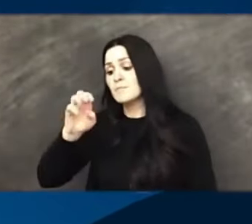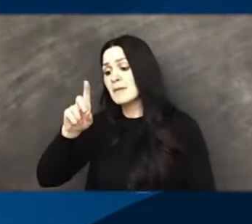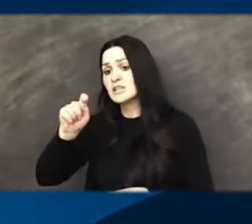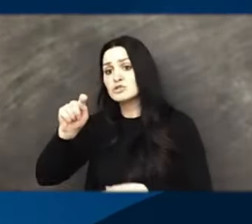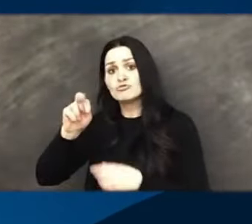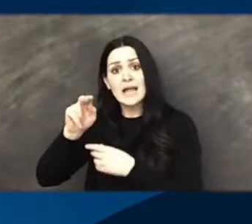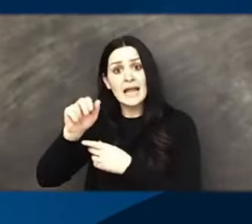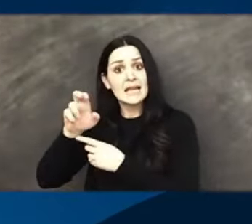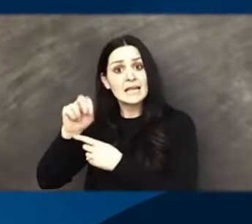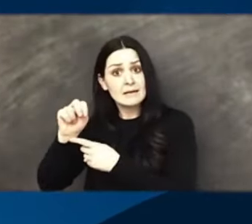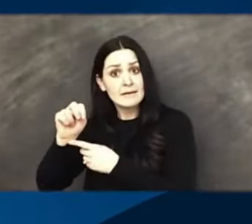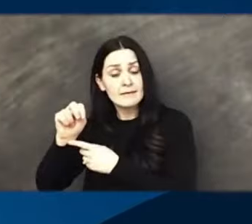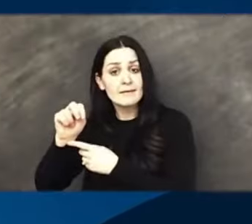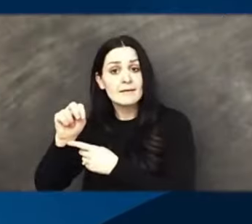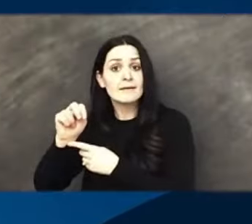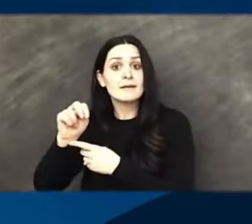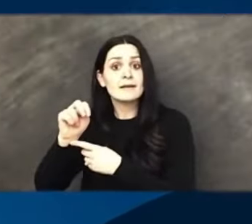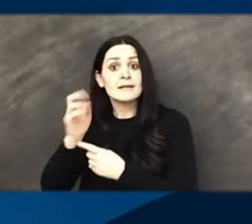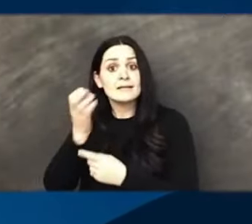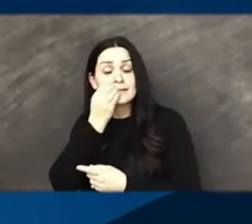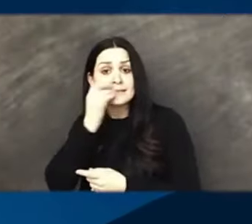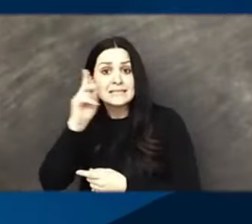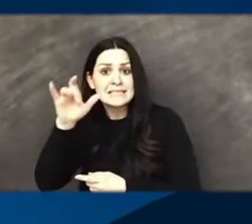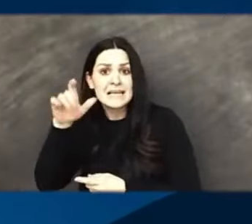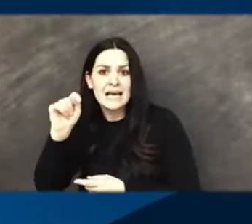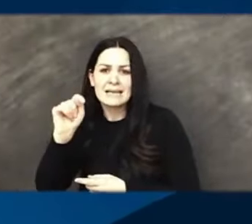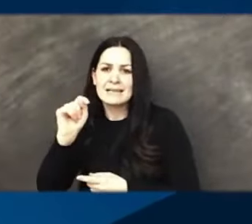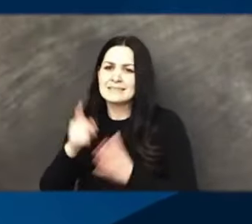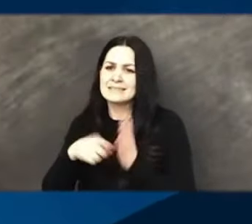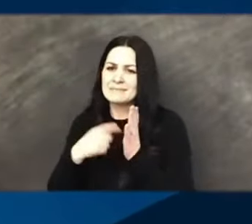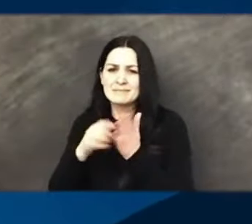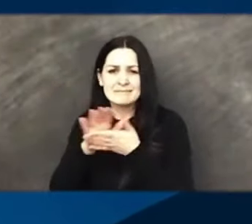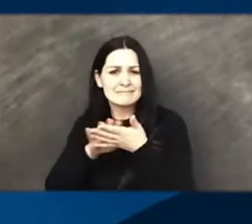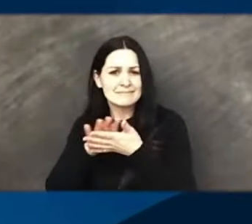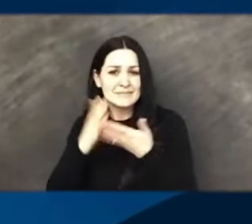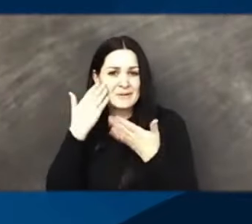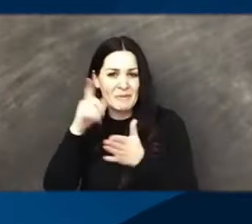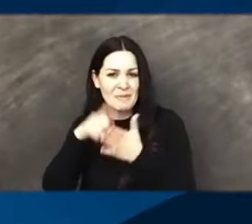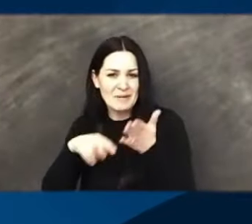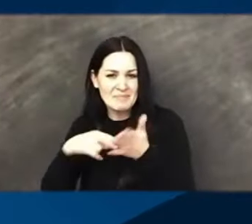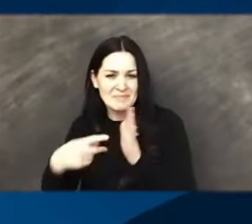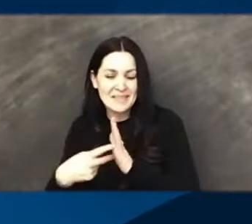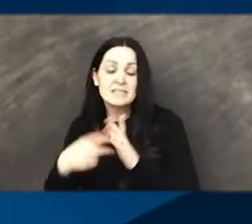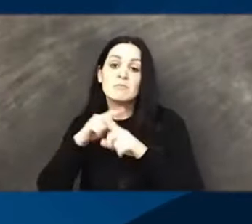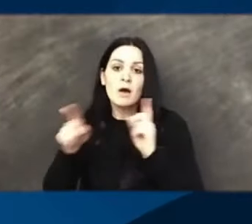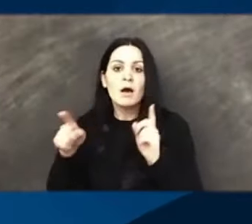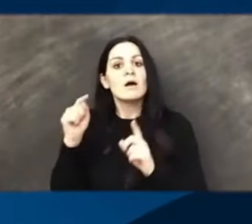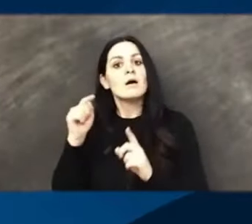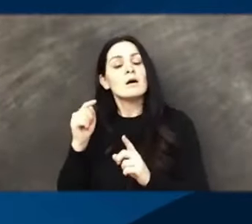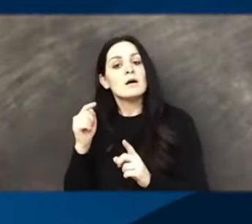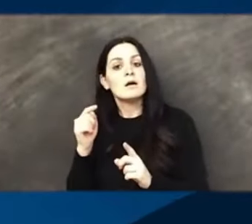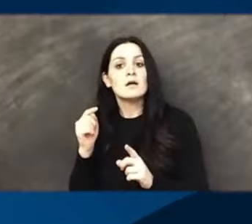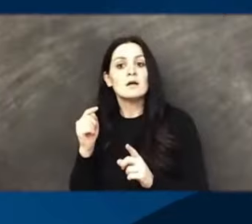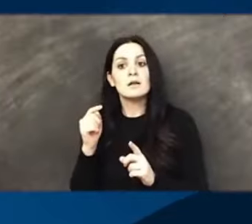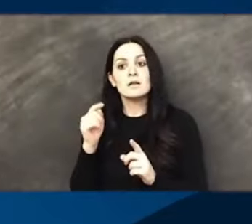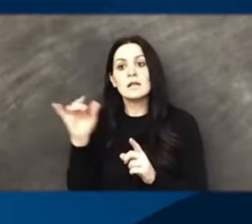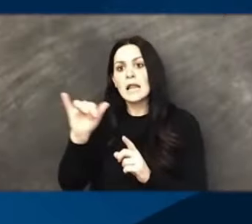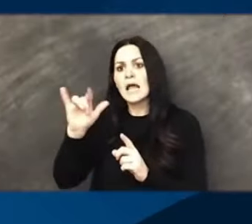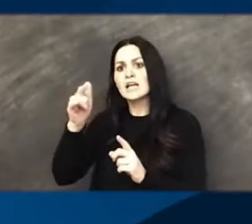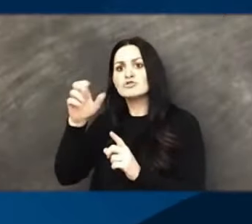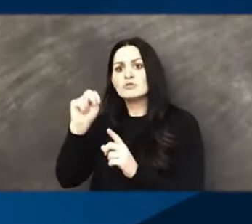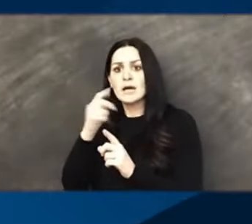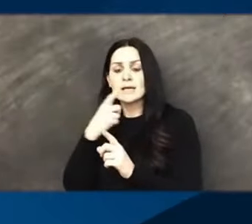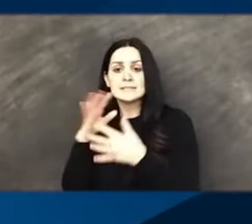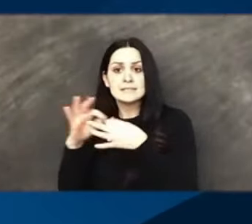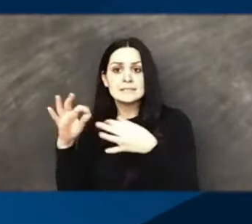diet, and that's a little bit nebulous sometimes. What does that really mean? But a diet that, like John said, is